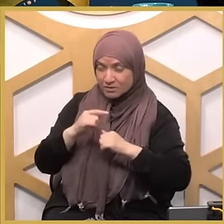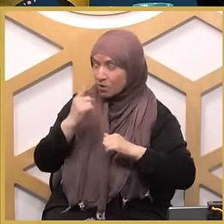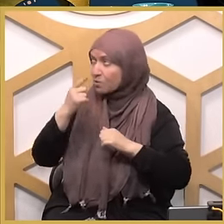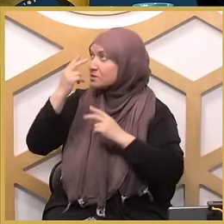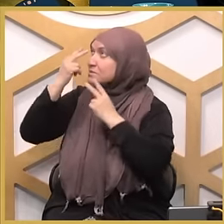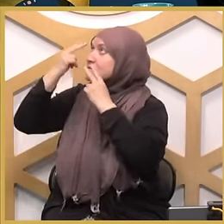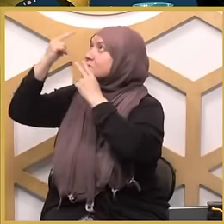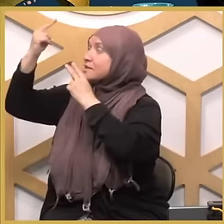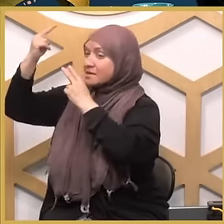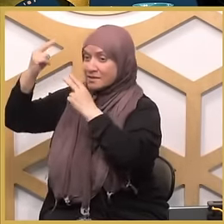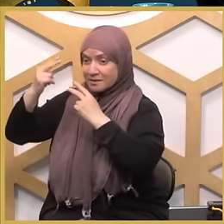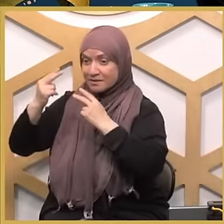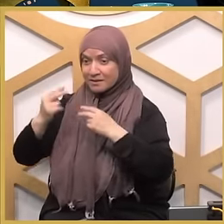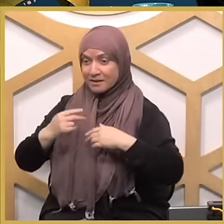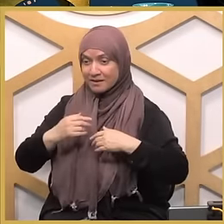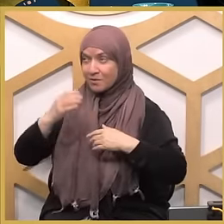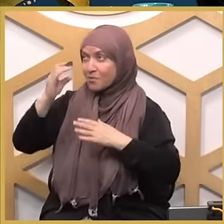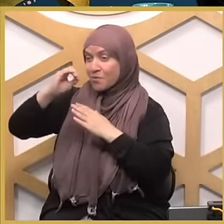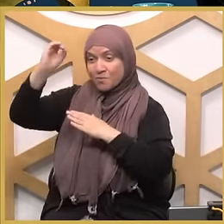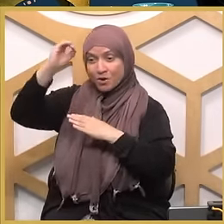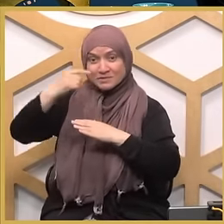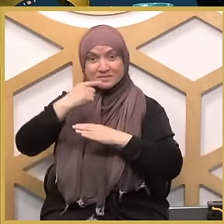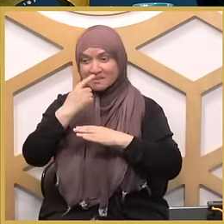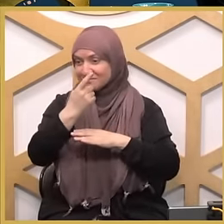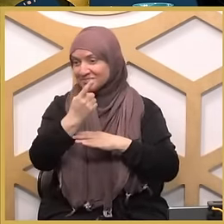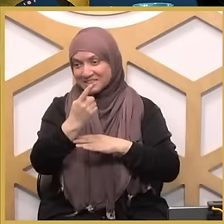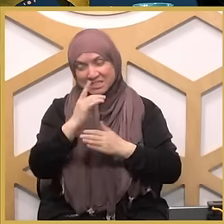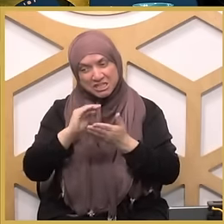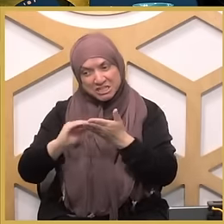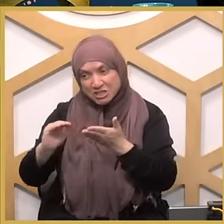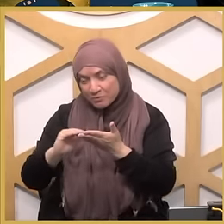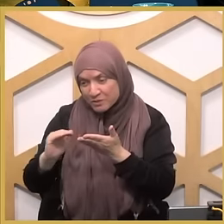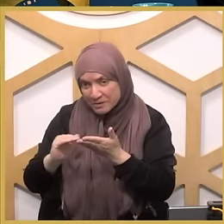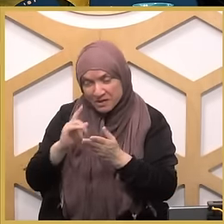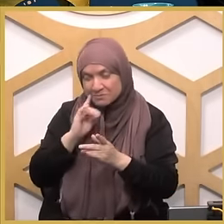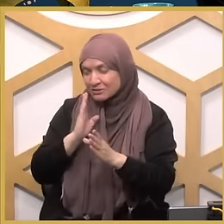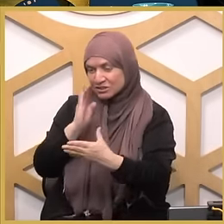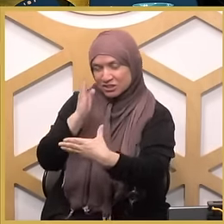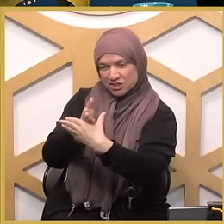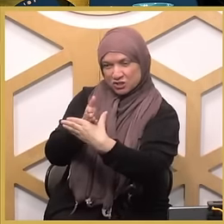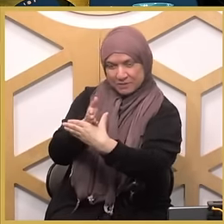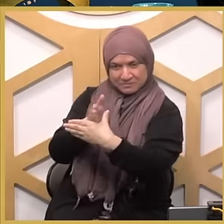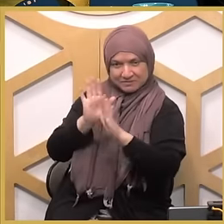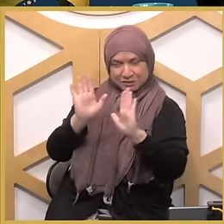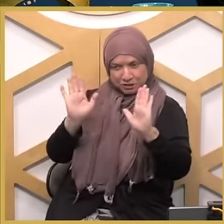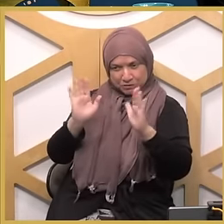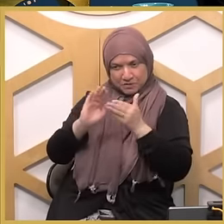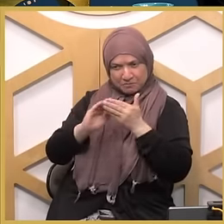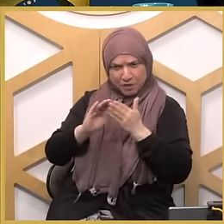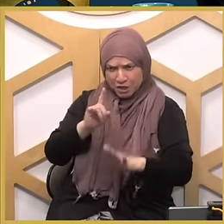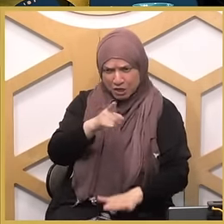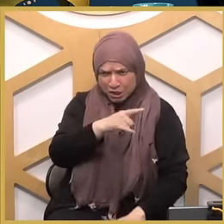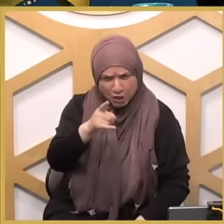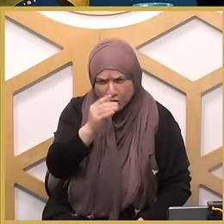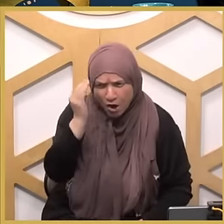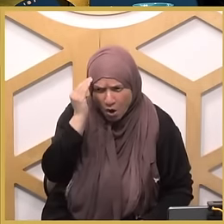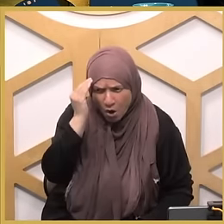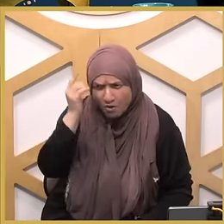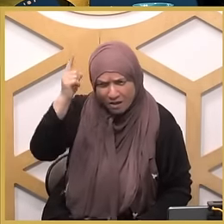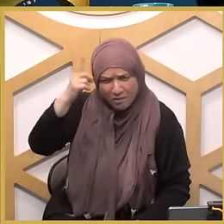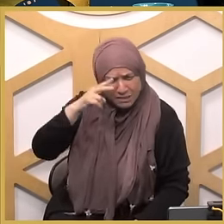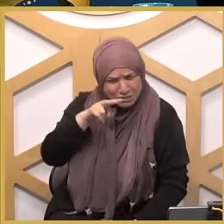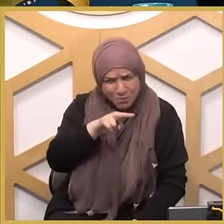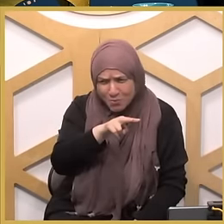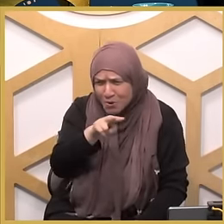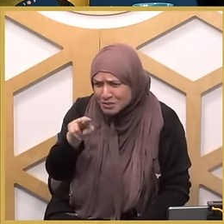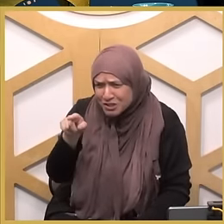of worship is found in knowing that Allah is watching you, what possible sweetness would you have in sin if you know that